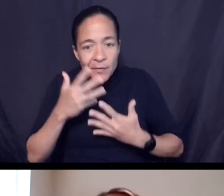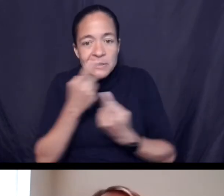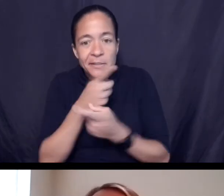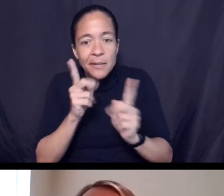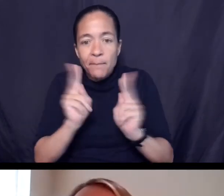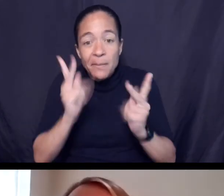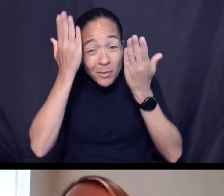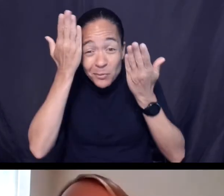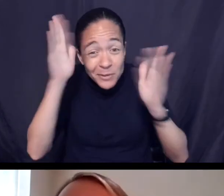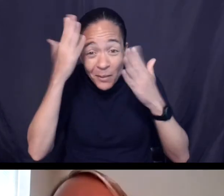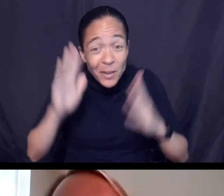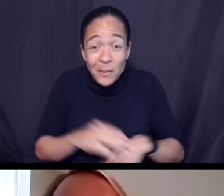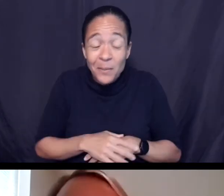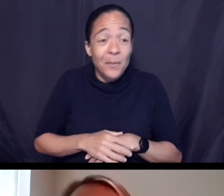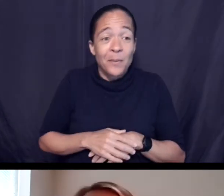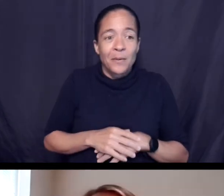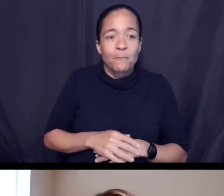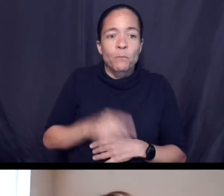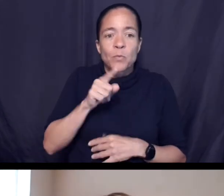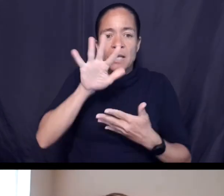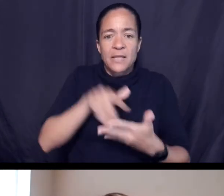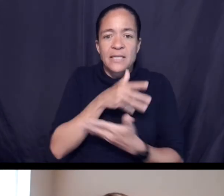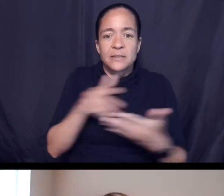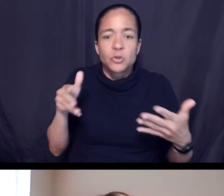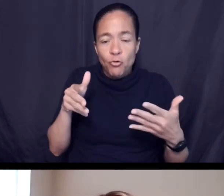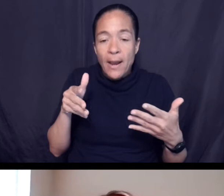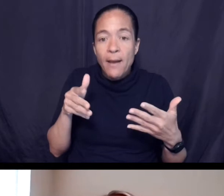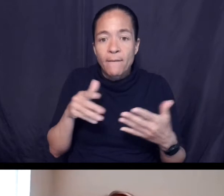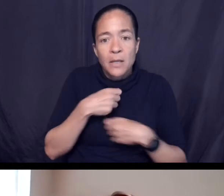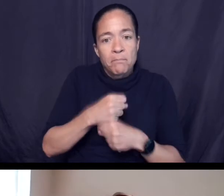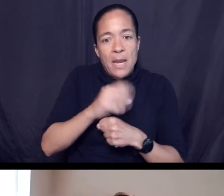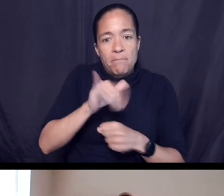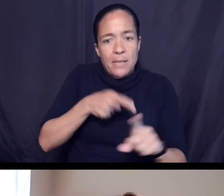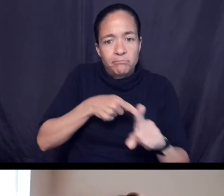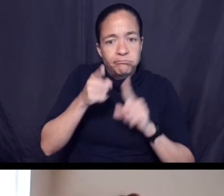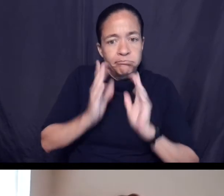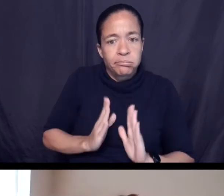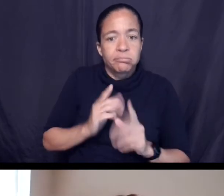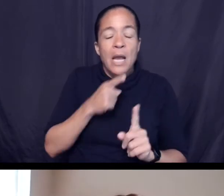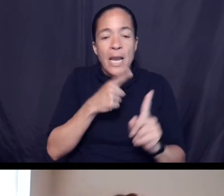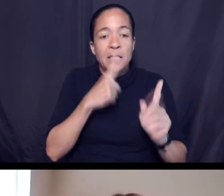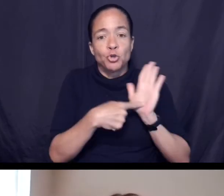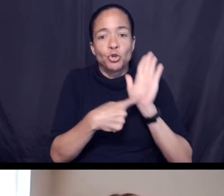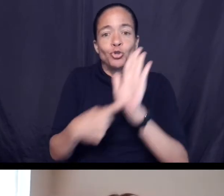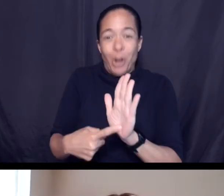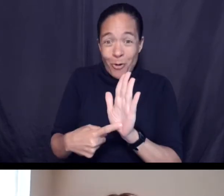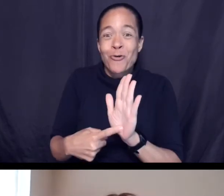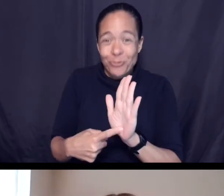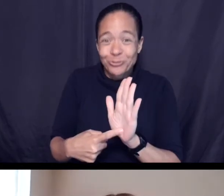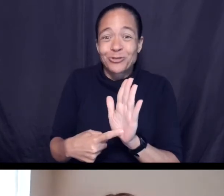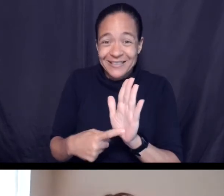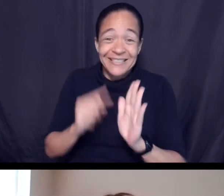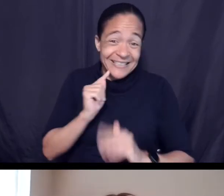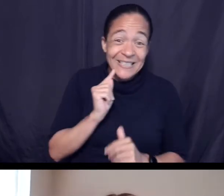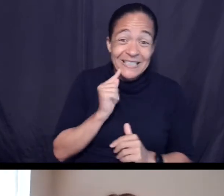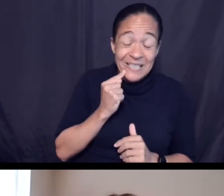this graph made by Dr. Kathleen Muldoon really shows how big of a deal